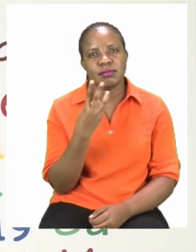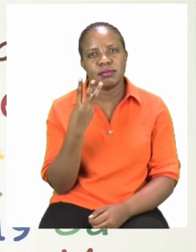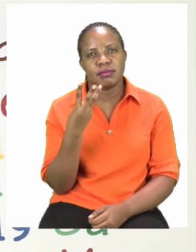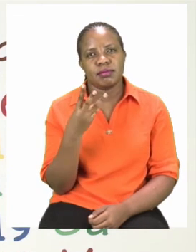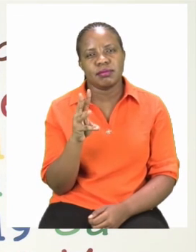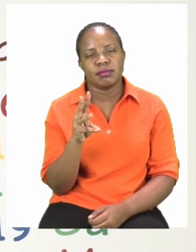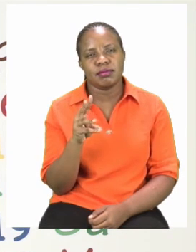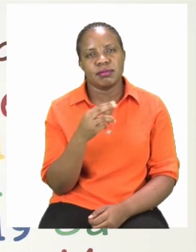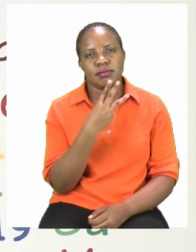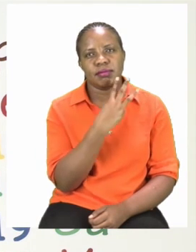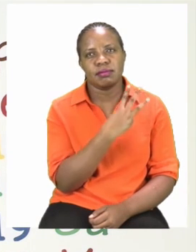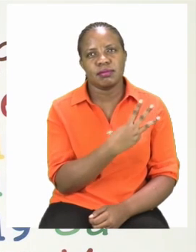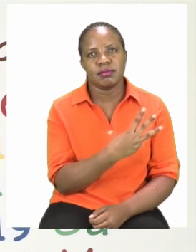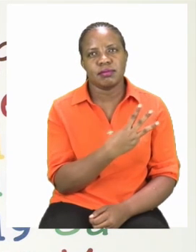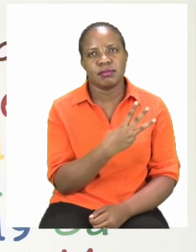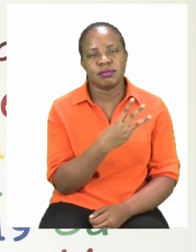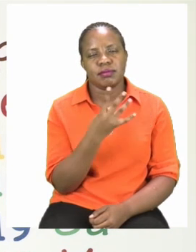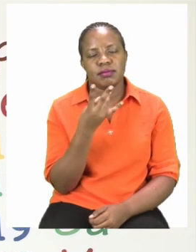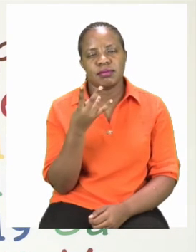languages.